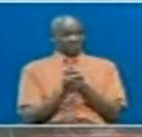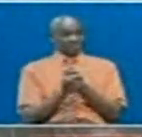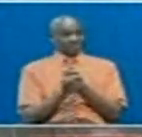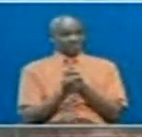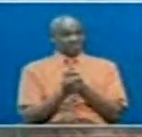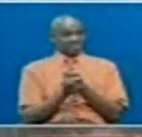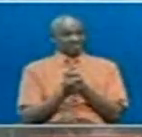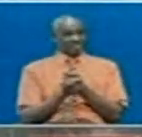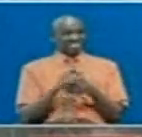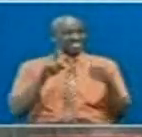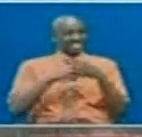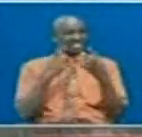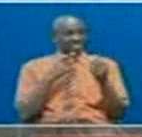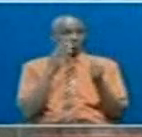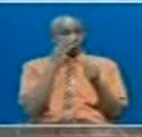How long?